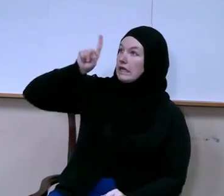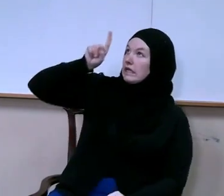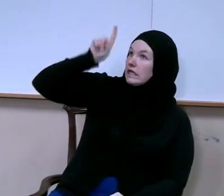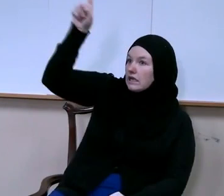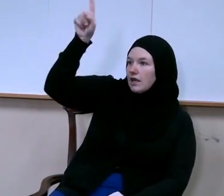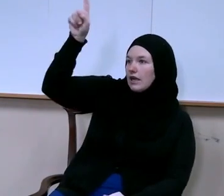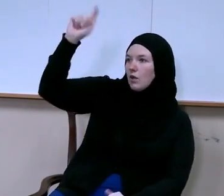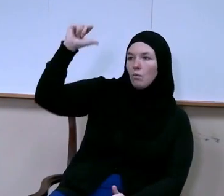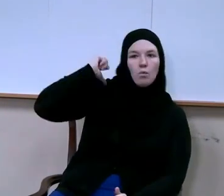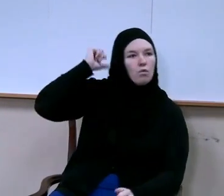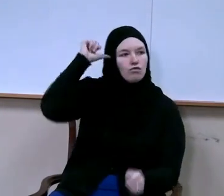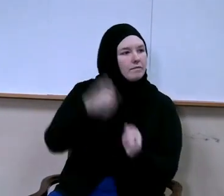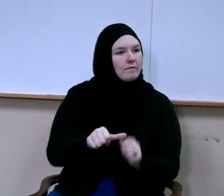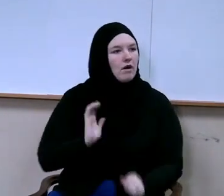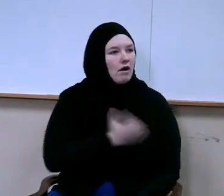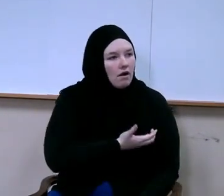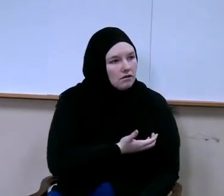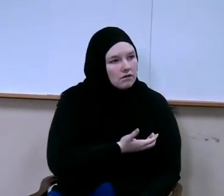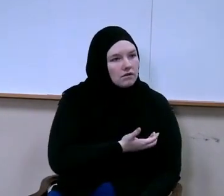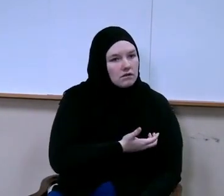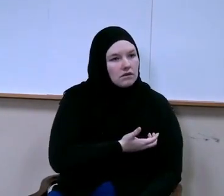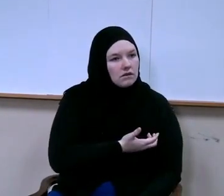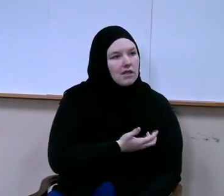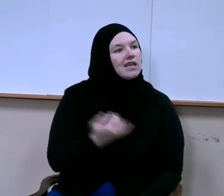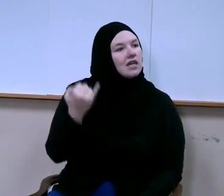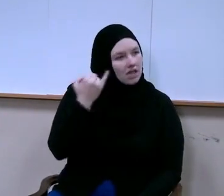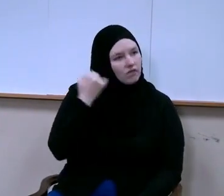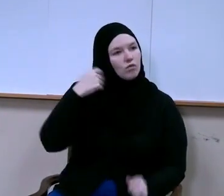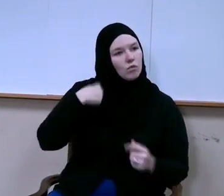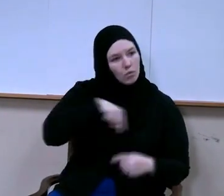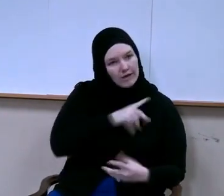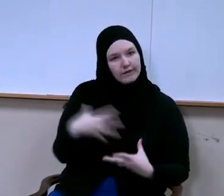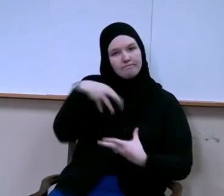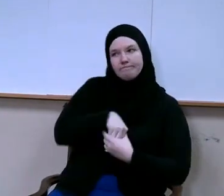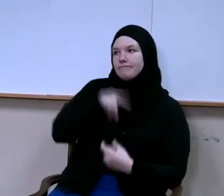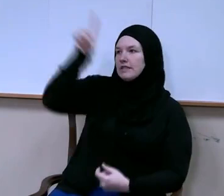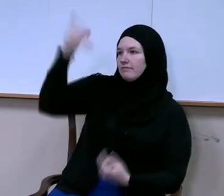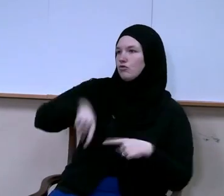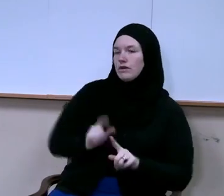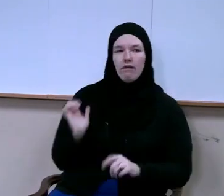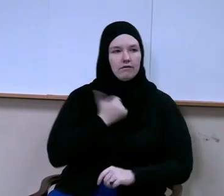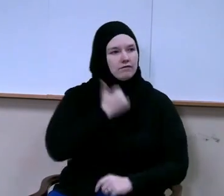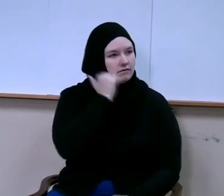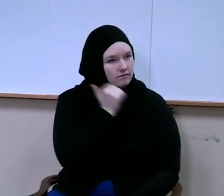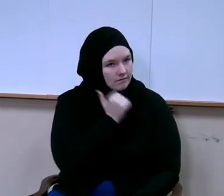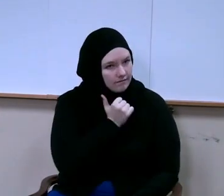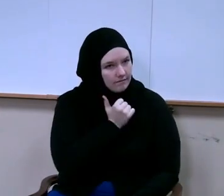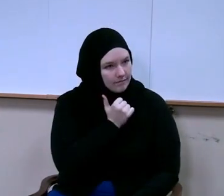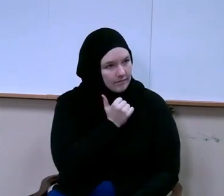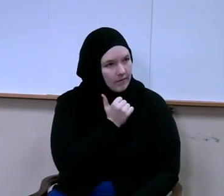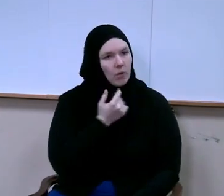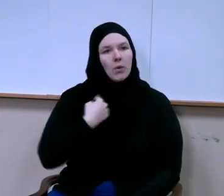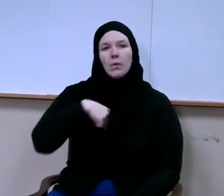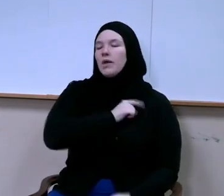He would not remember us unless we remember Him. So many of us